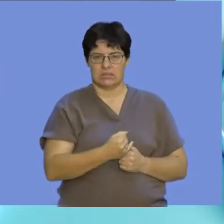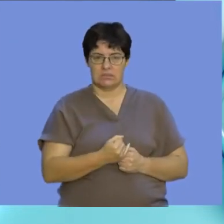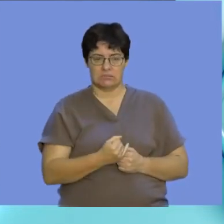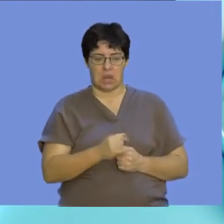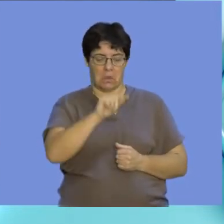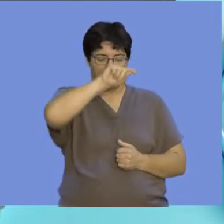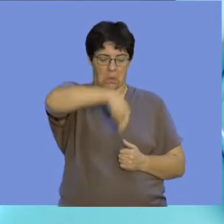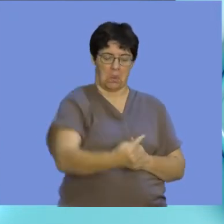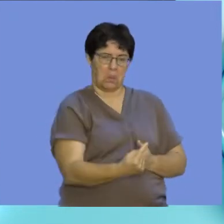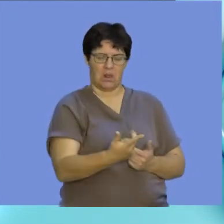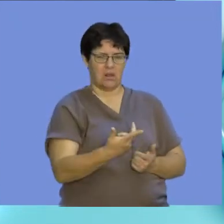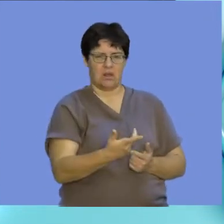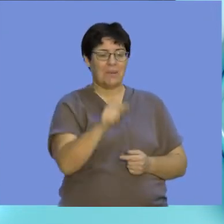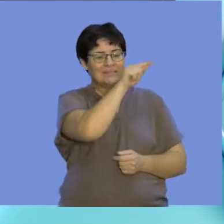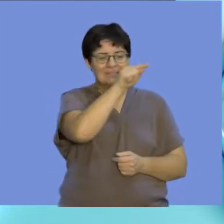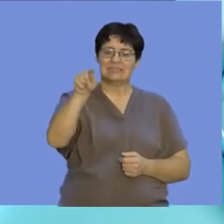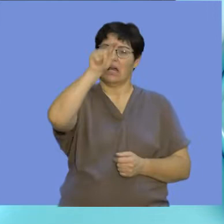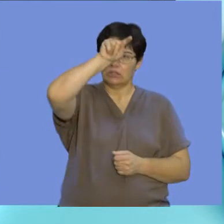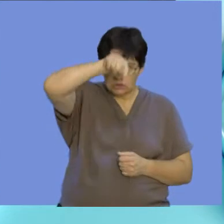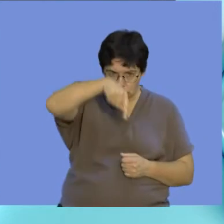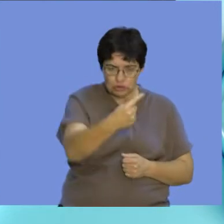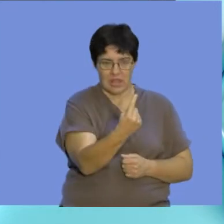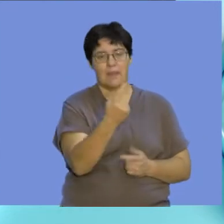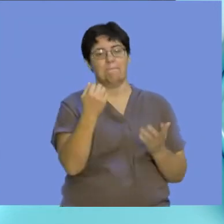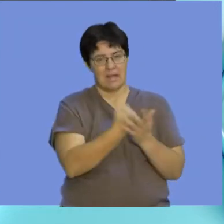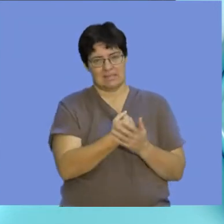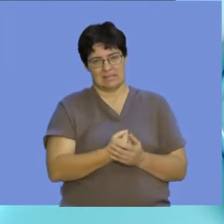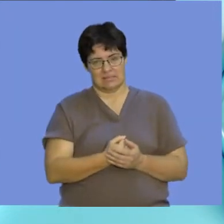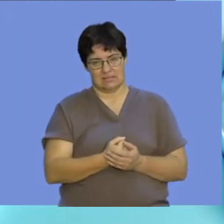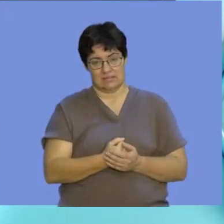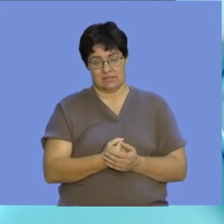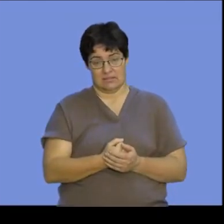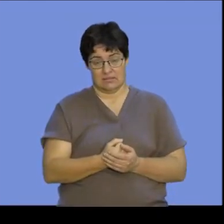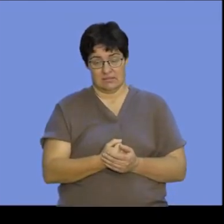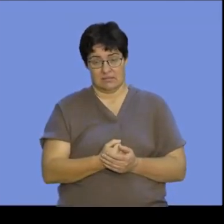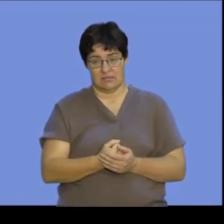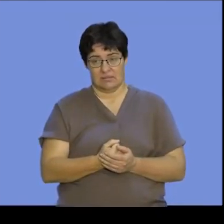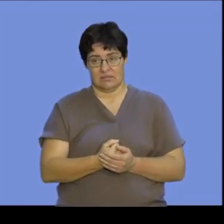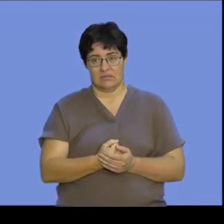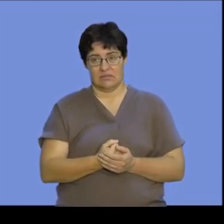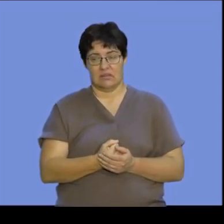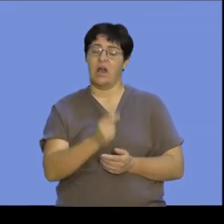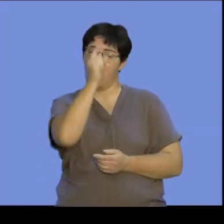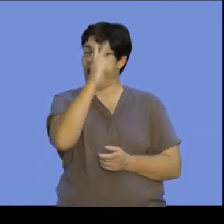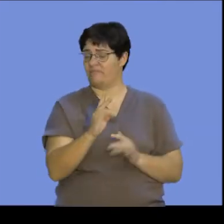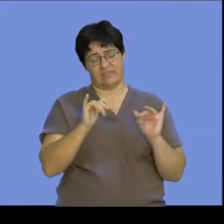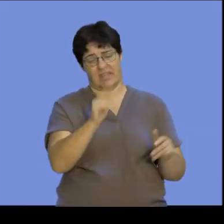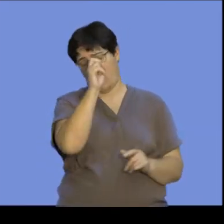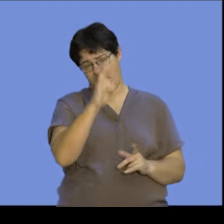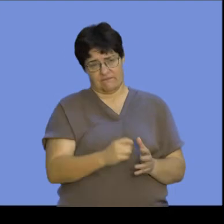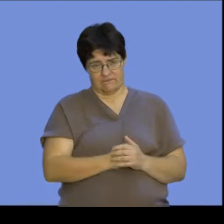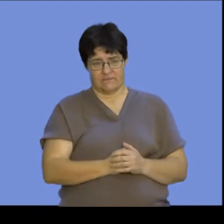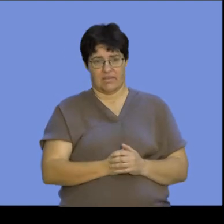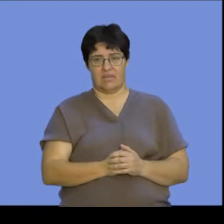lowercase. I can't give you the marks. It must look like a capital, okay? Half is a half, it's the